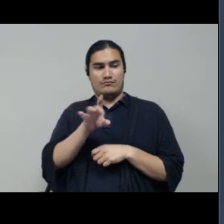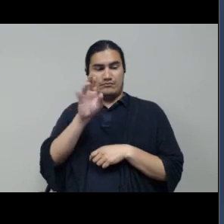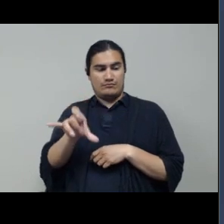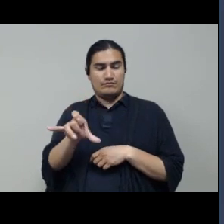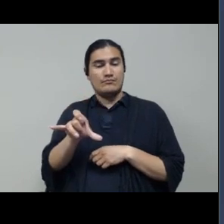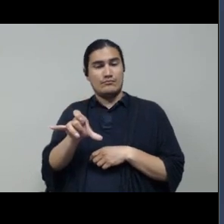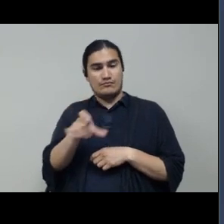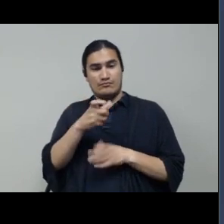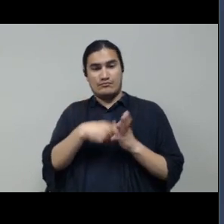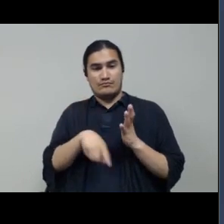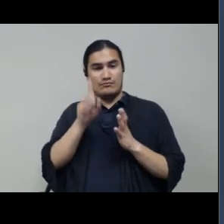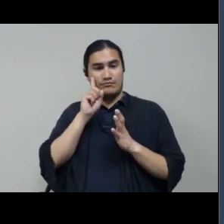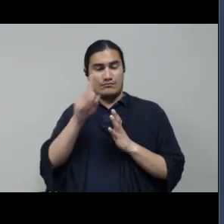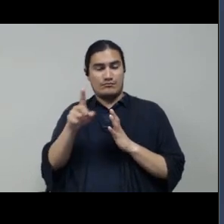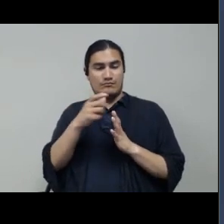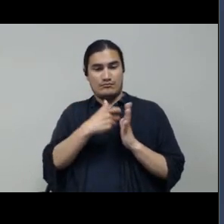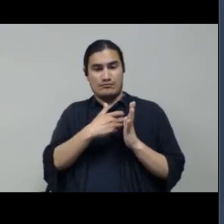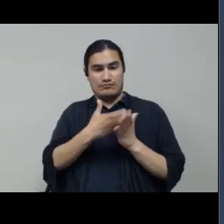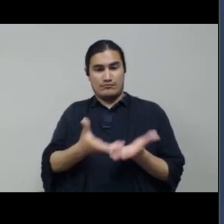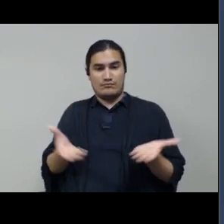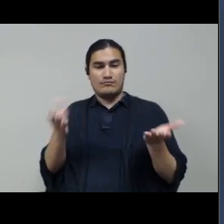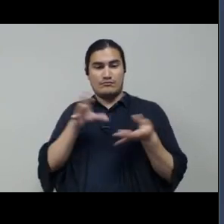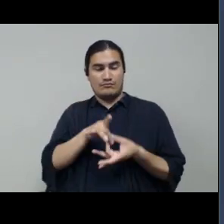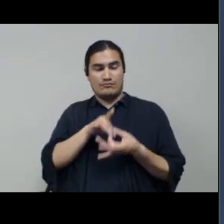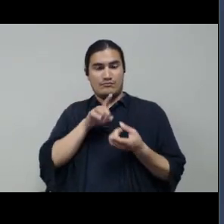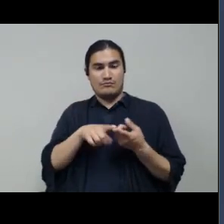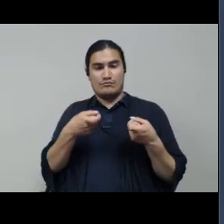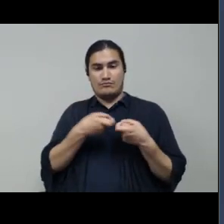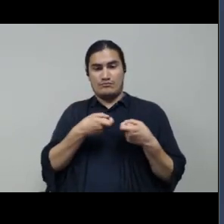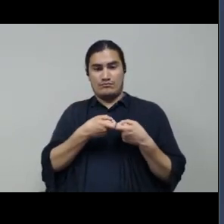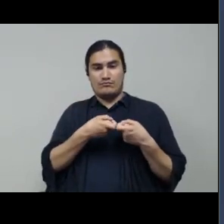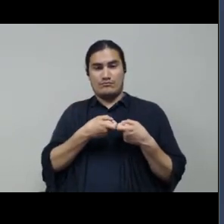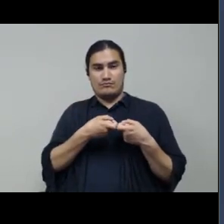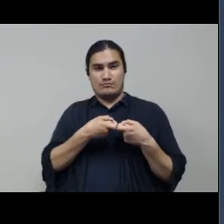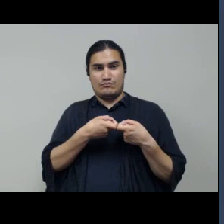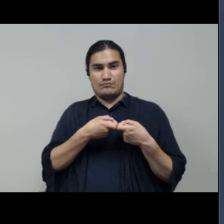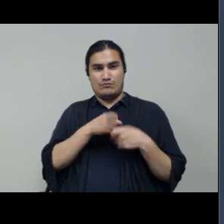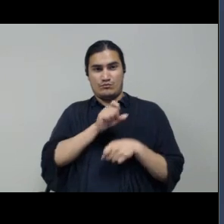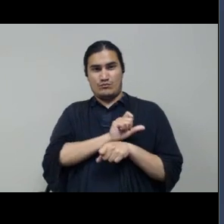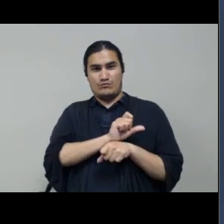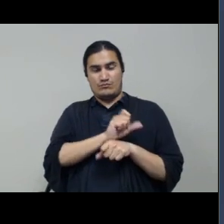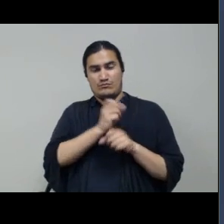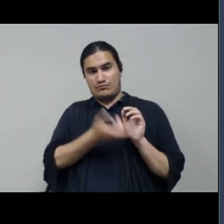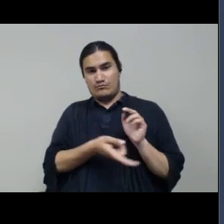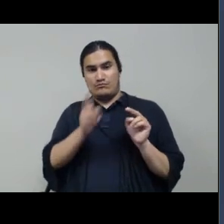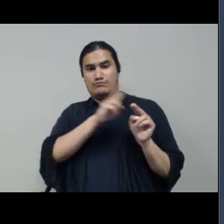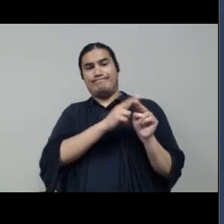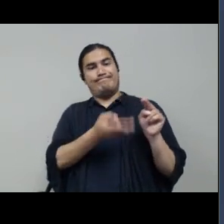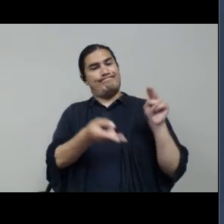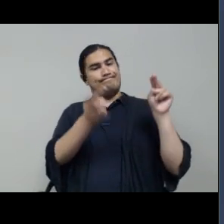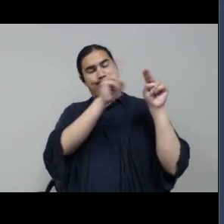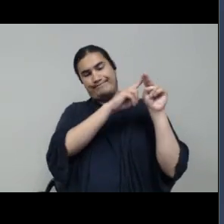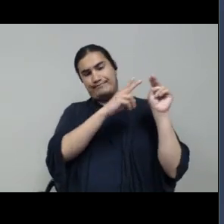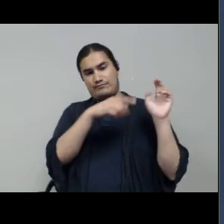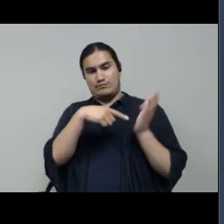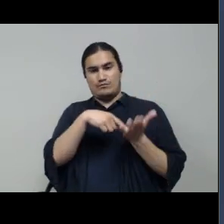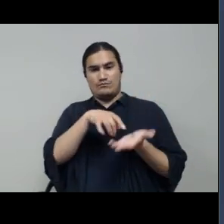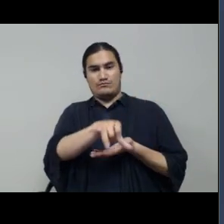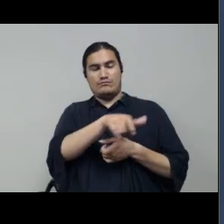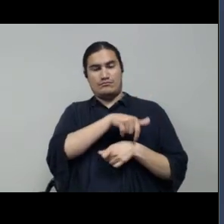of items related to electrical work have significantly increased due to that time, due to